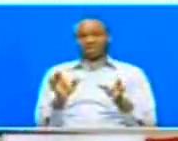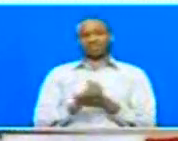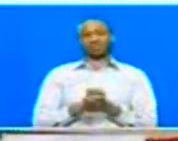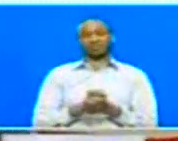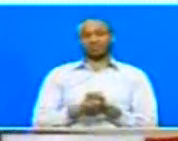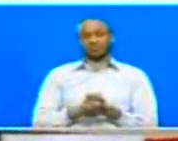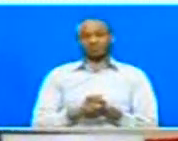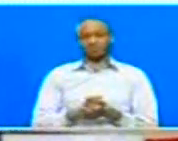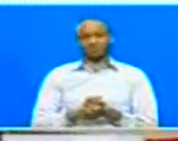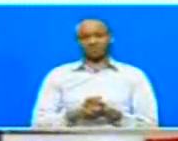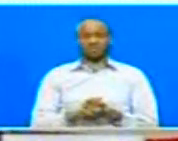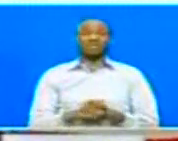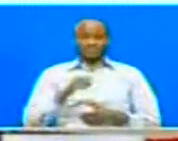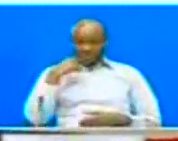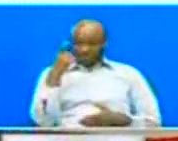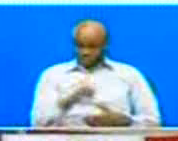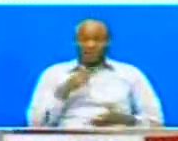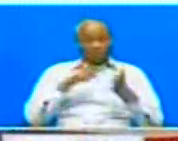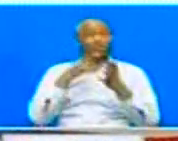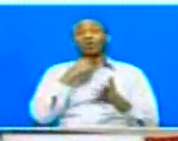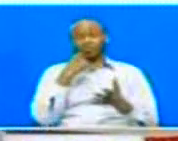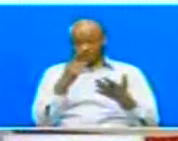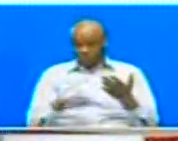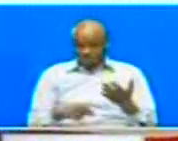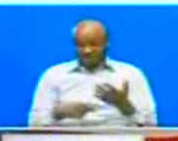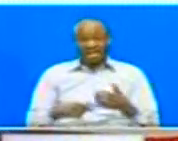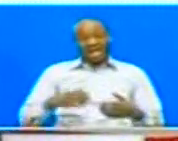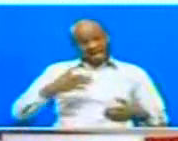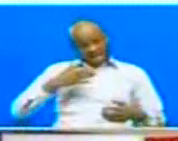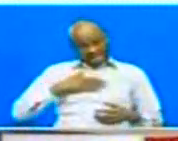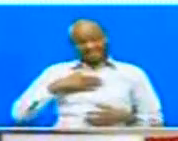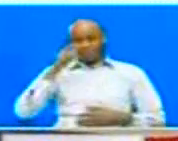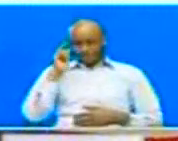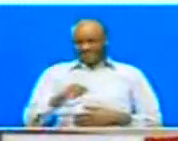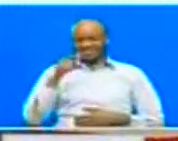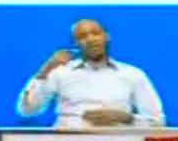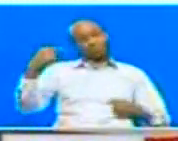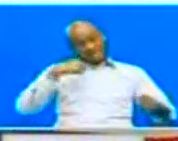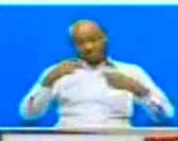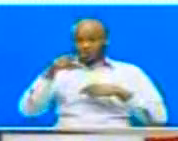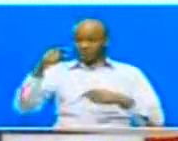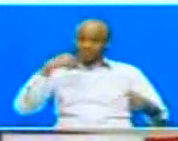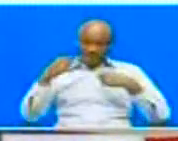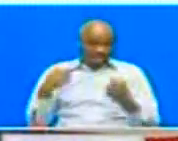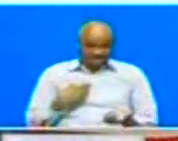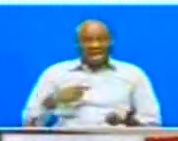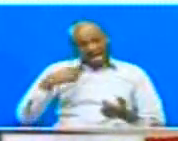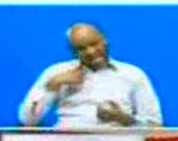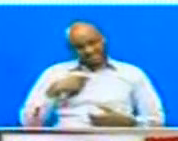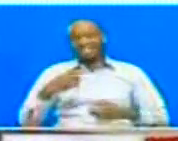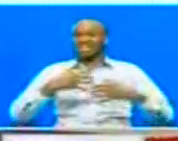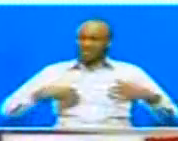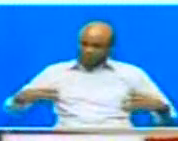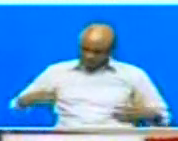true. This is the point it I was trying true. To make. We, in a way, must take the blame for having... handled